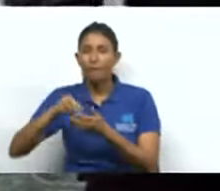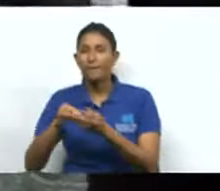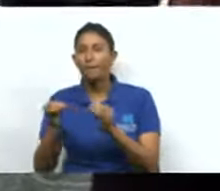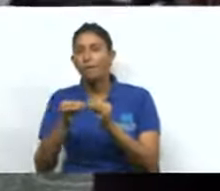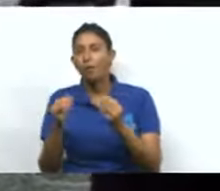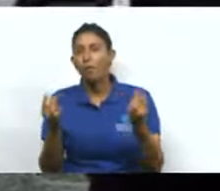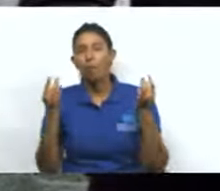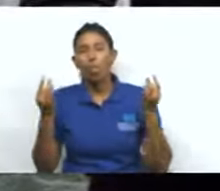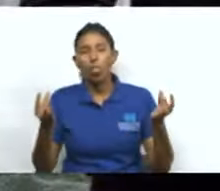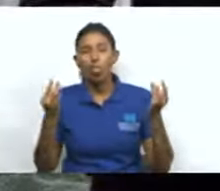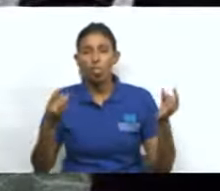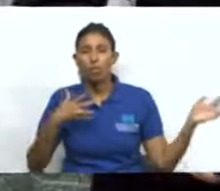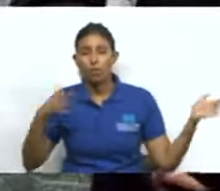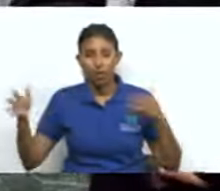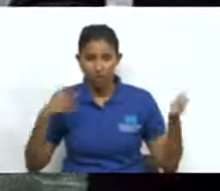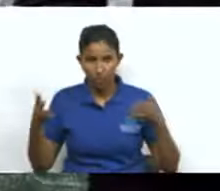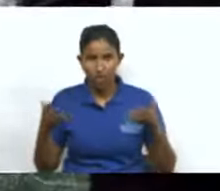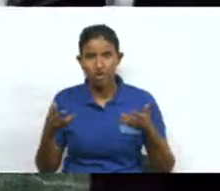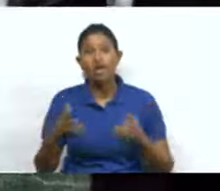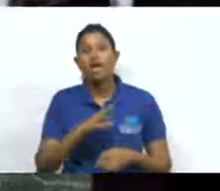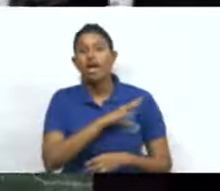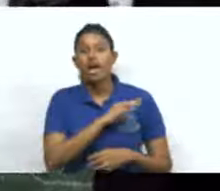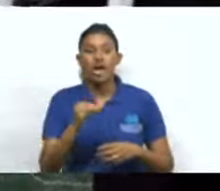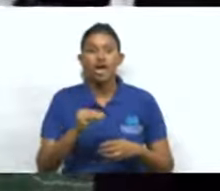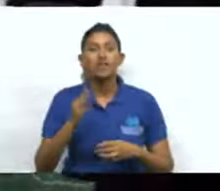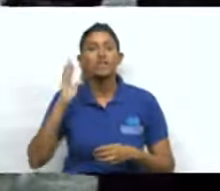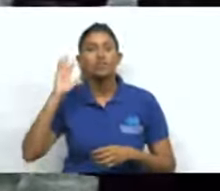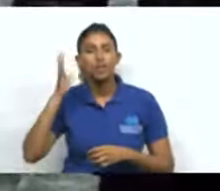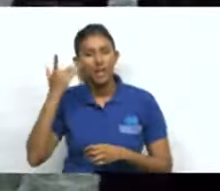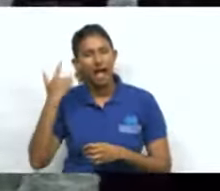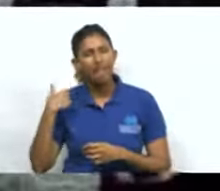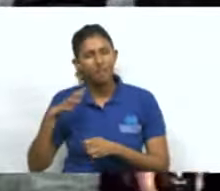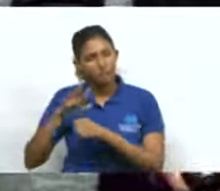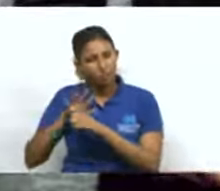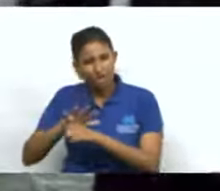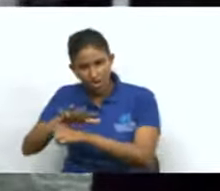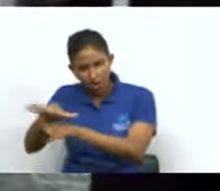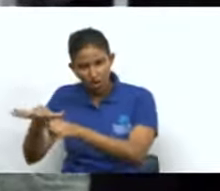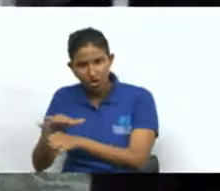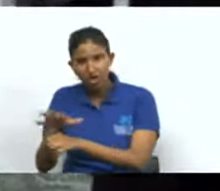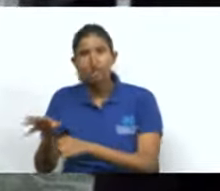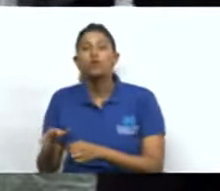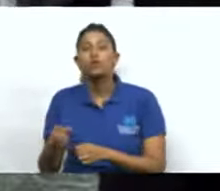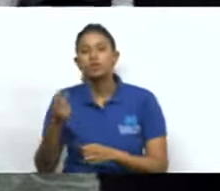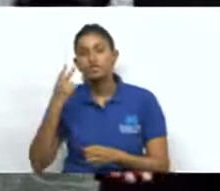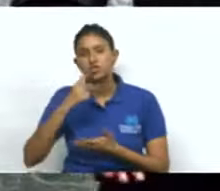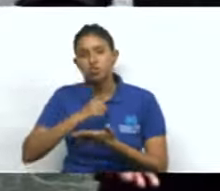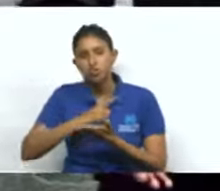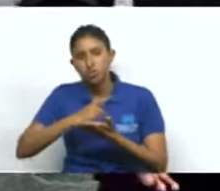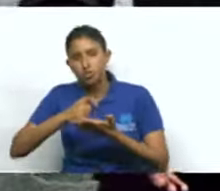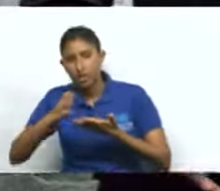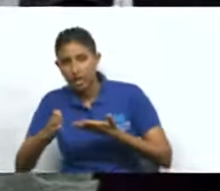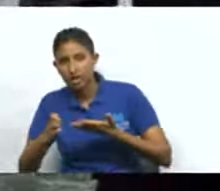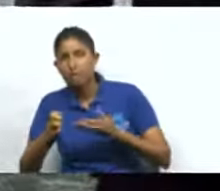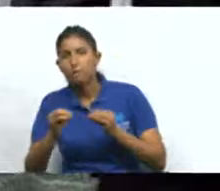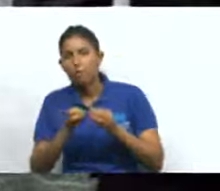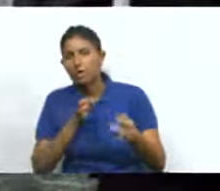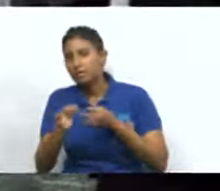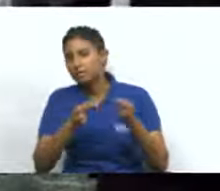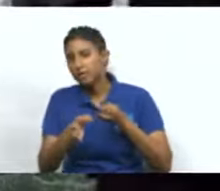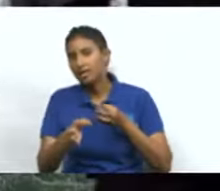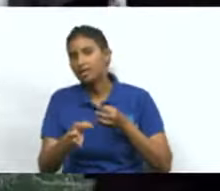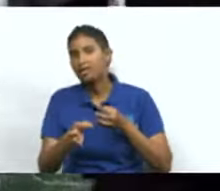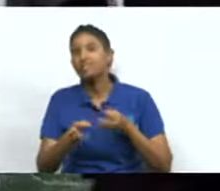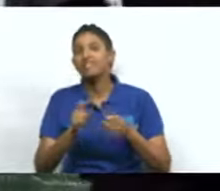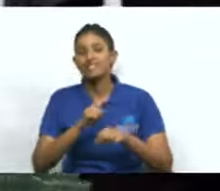to an induced low-level trough that will be approaching the area and affecting the windwards as we head into the weekend. I'll have the details on that and much more